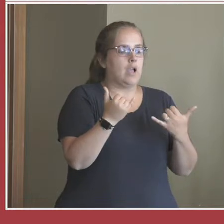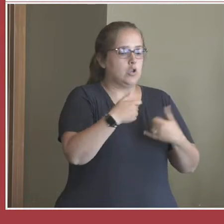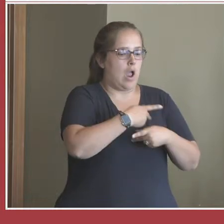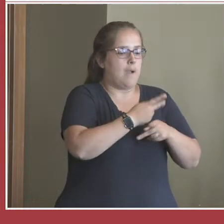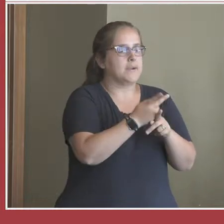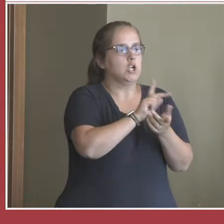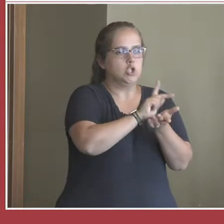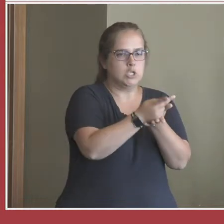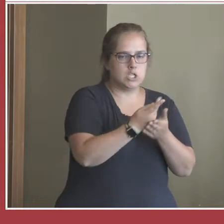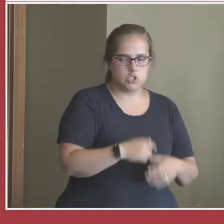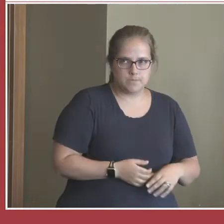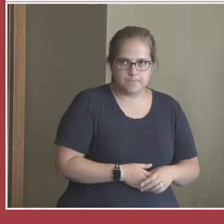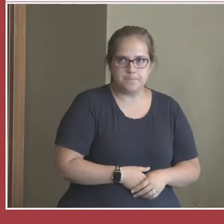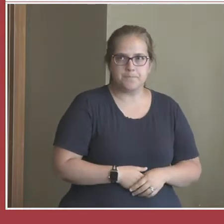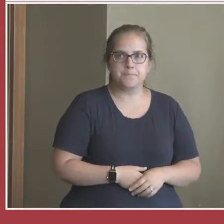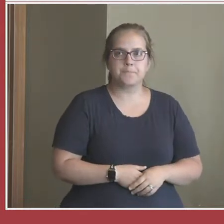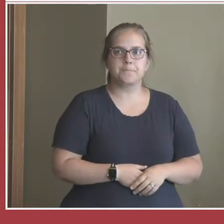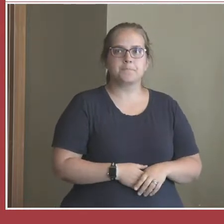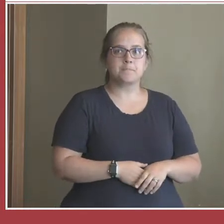kitchen.